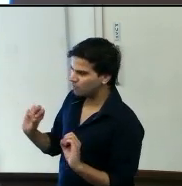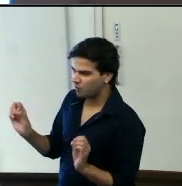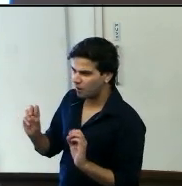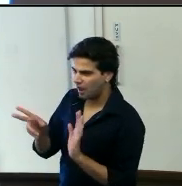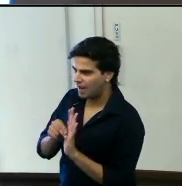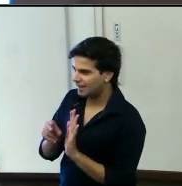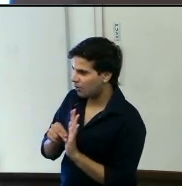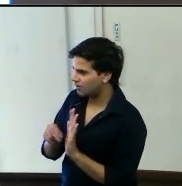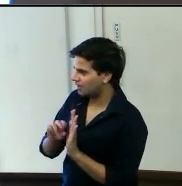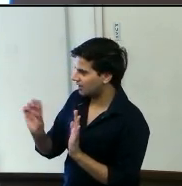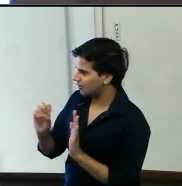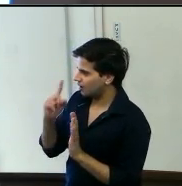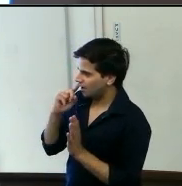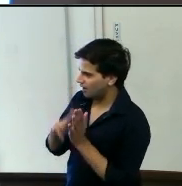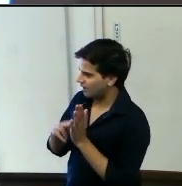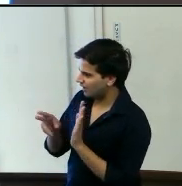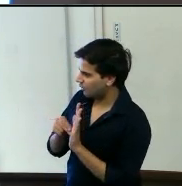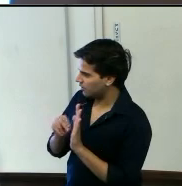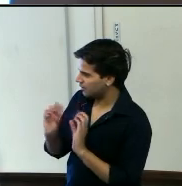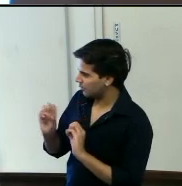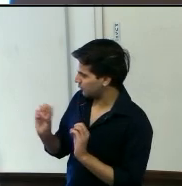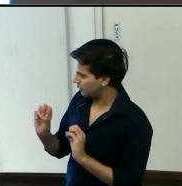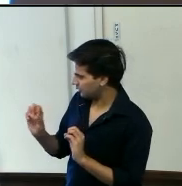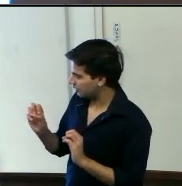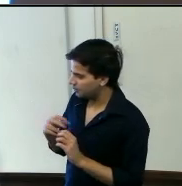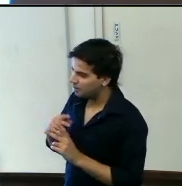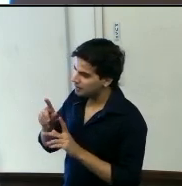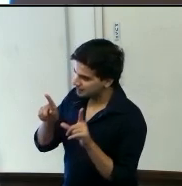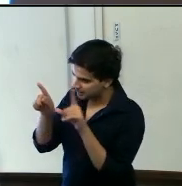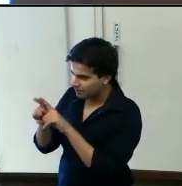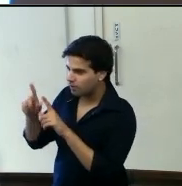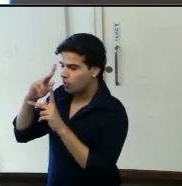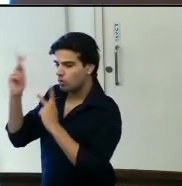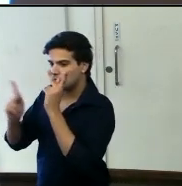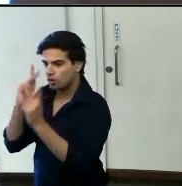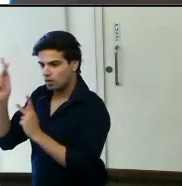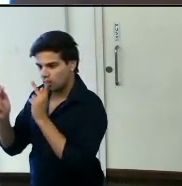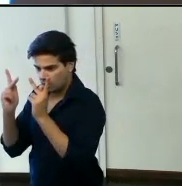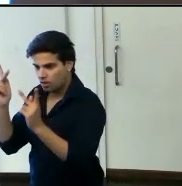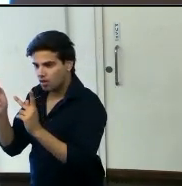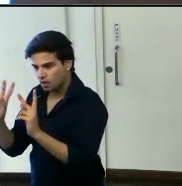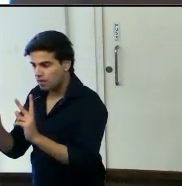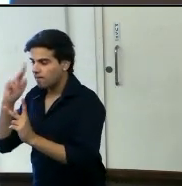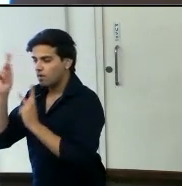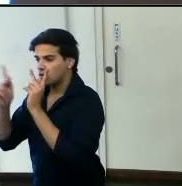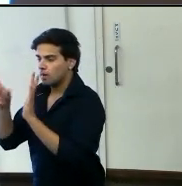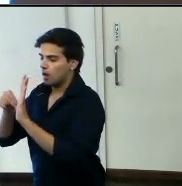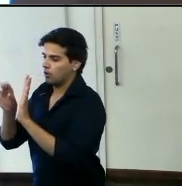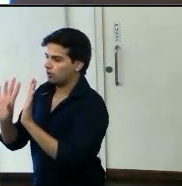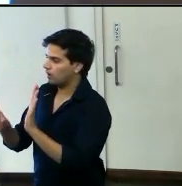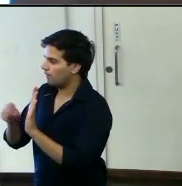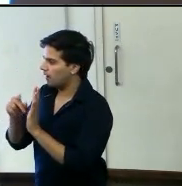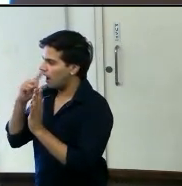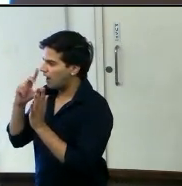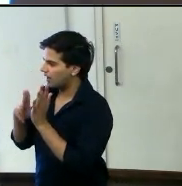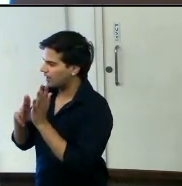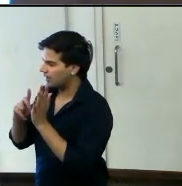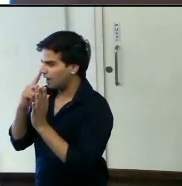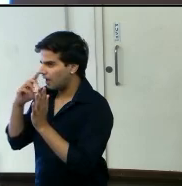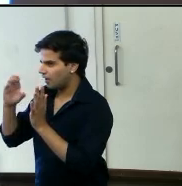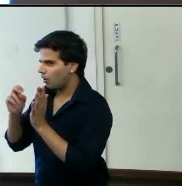then you can do many things with images or the way it's perceived, like the difference between connotation and